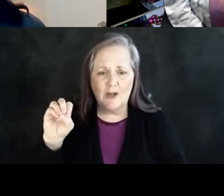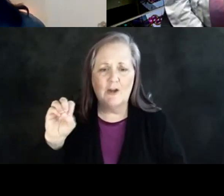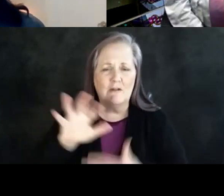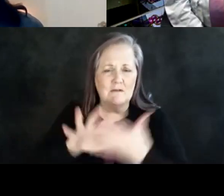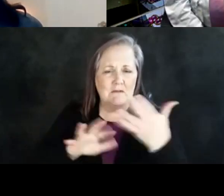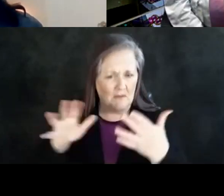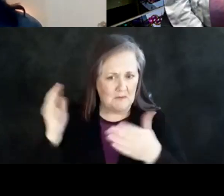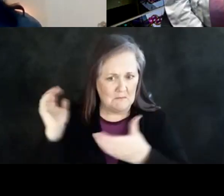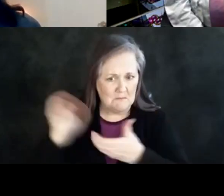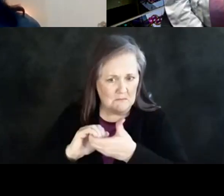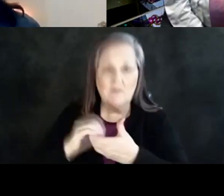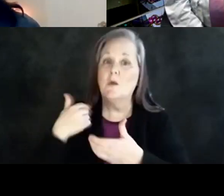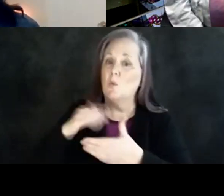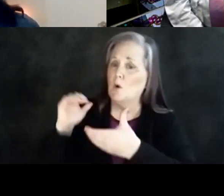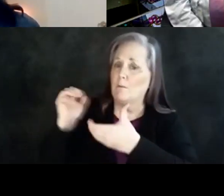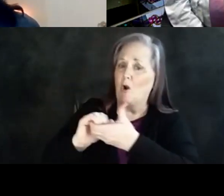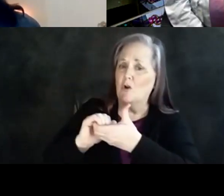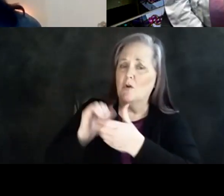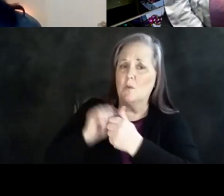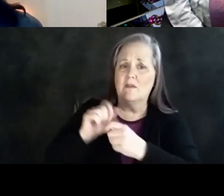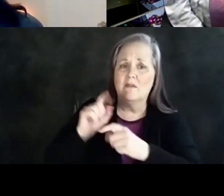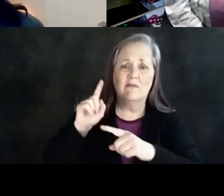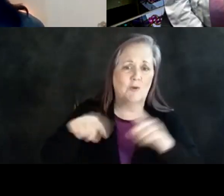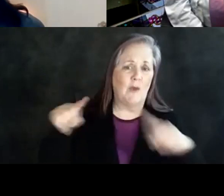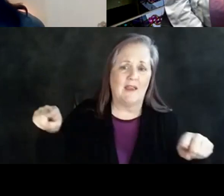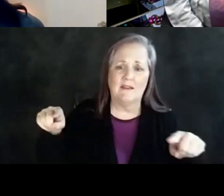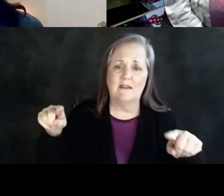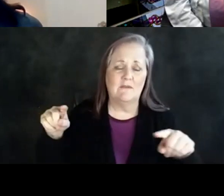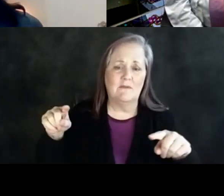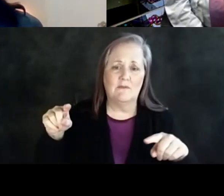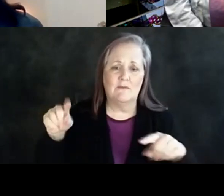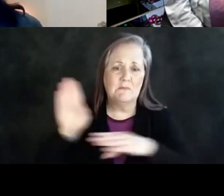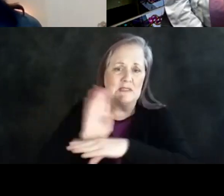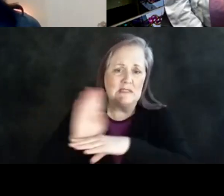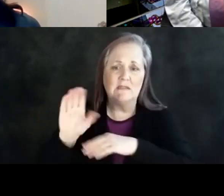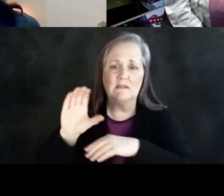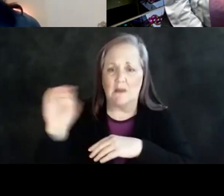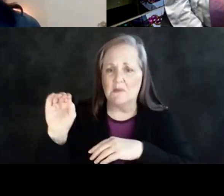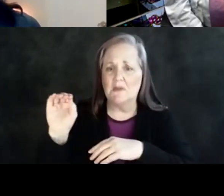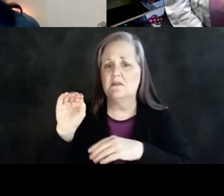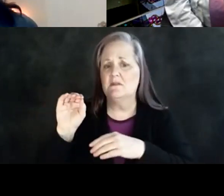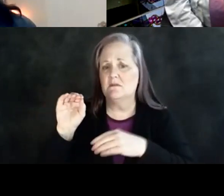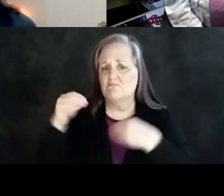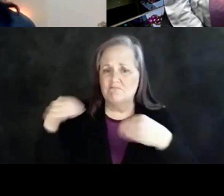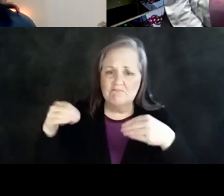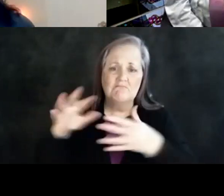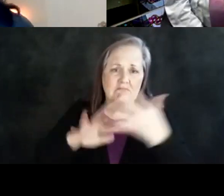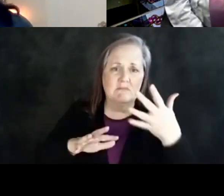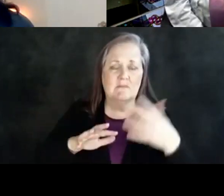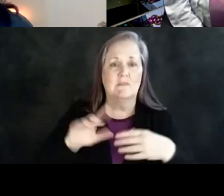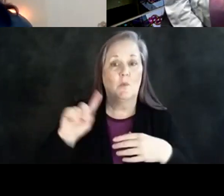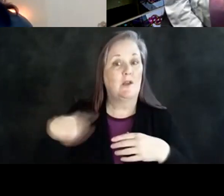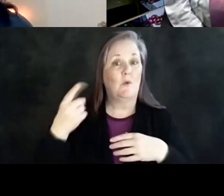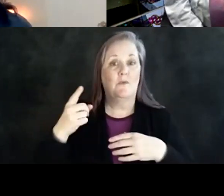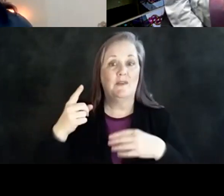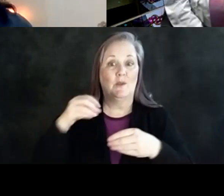So we're partnering with we have various partners that we've are working with, and so we can only work with the ones that are